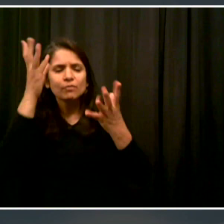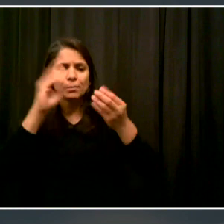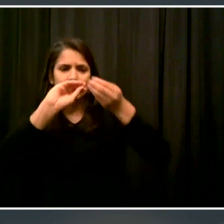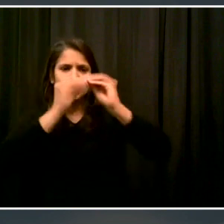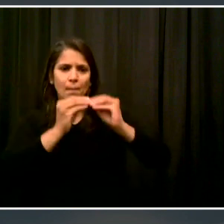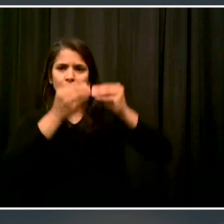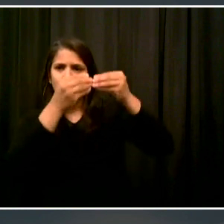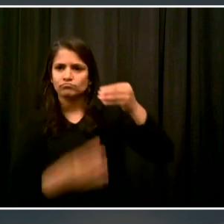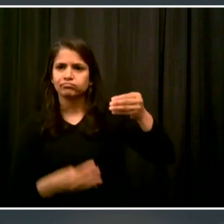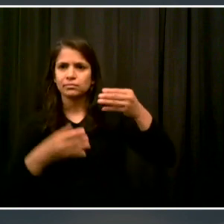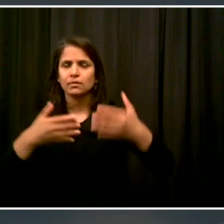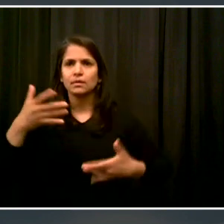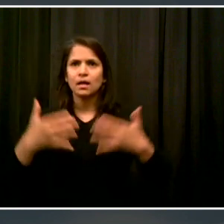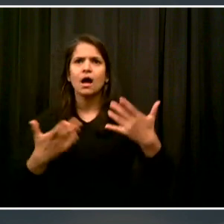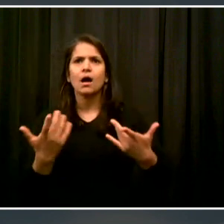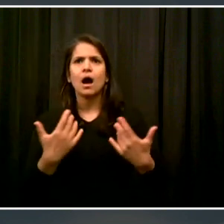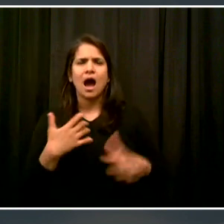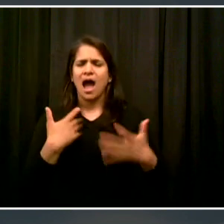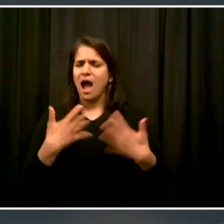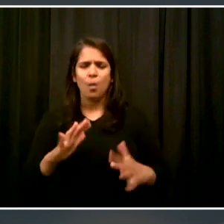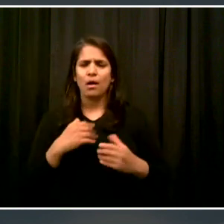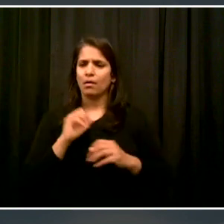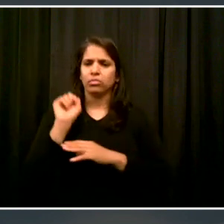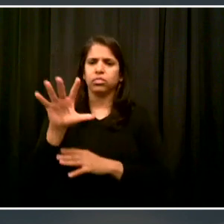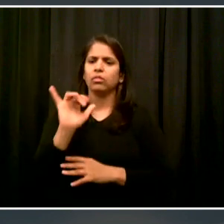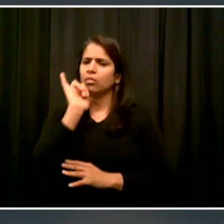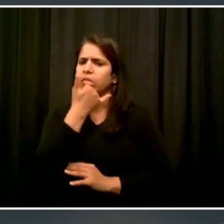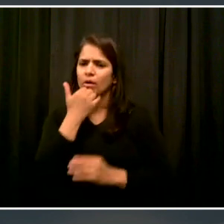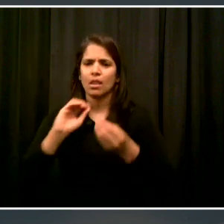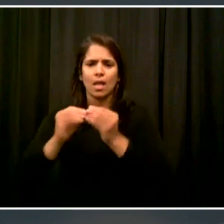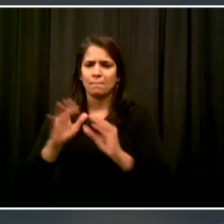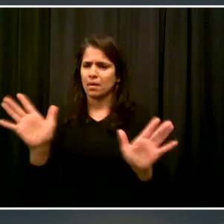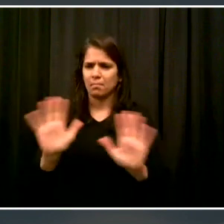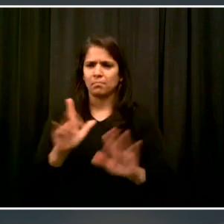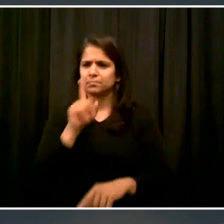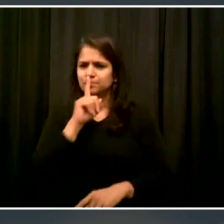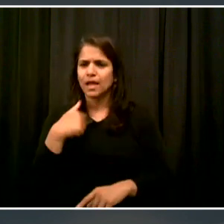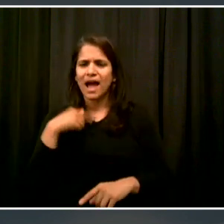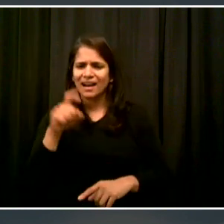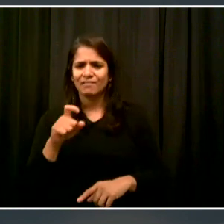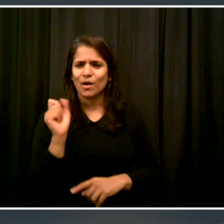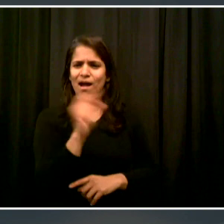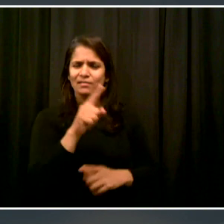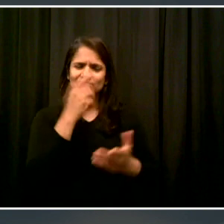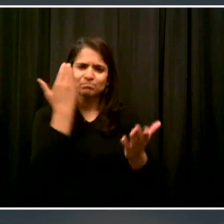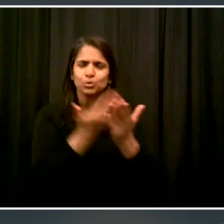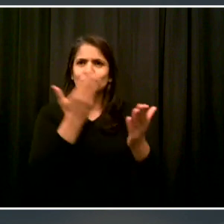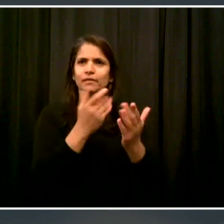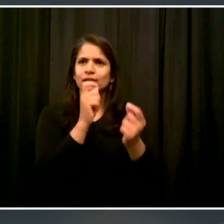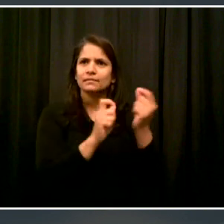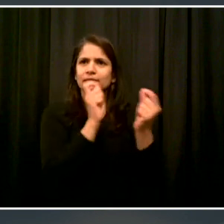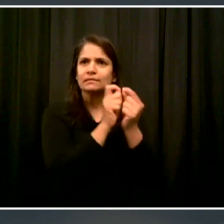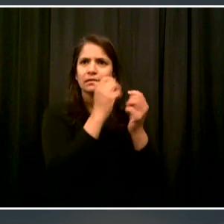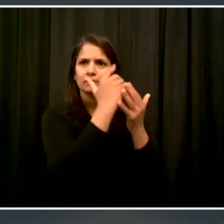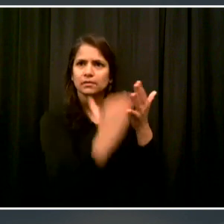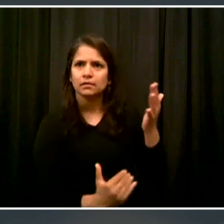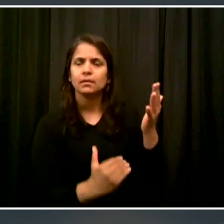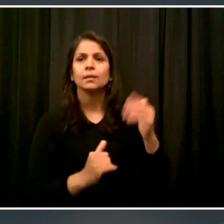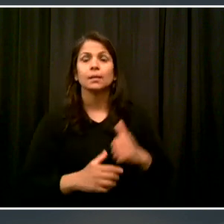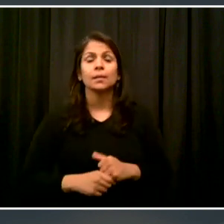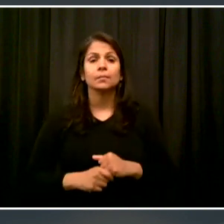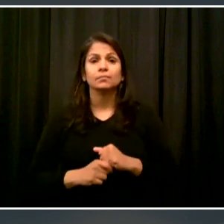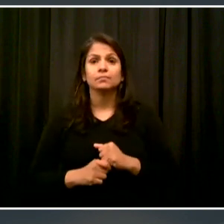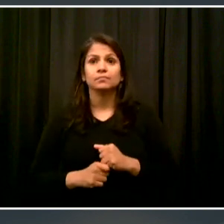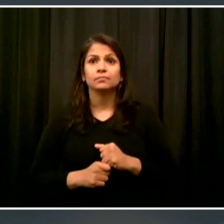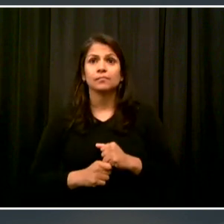information. I can tell you that in terms of minority representation on the department, on the uniformed police officer side, it's